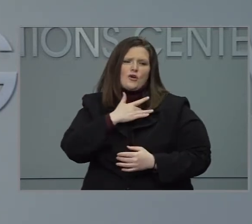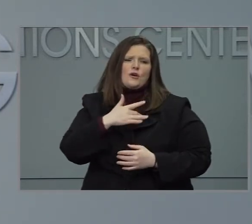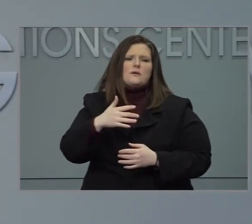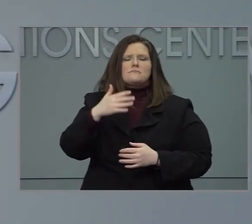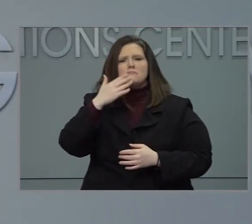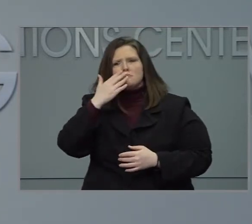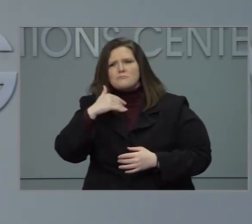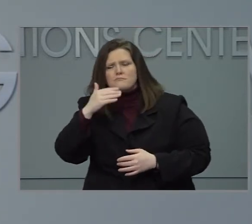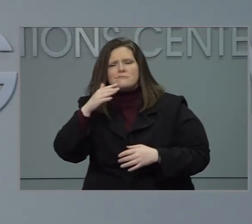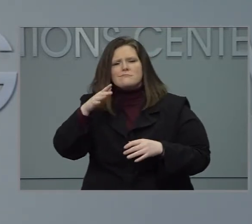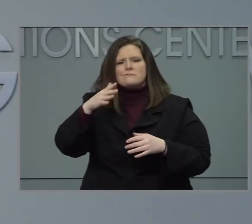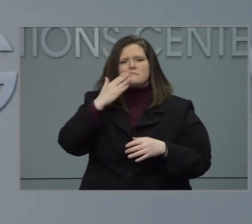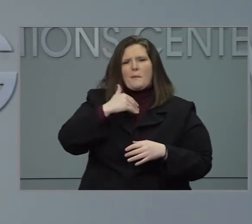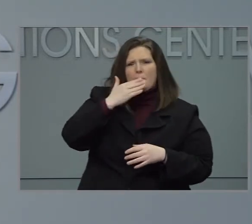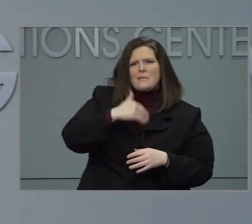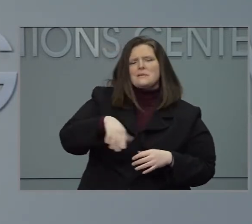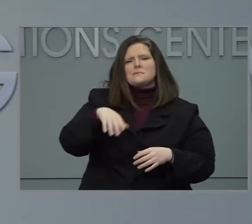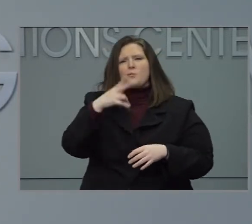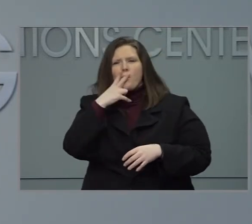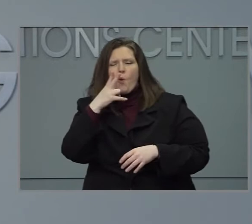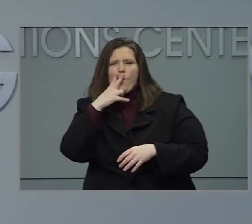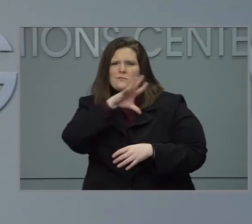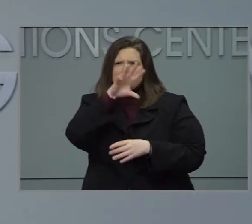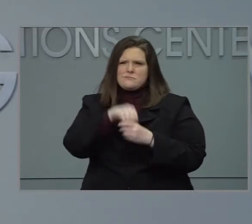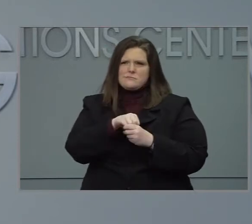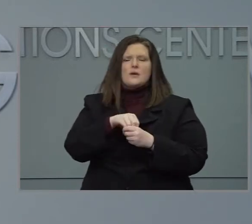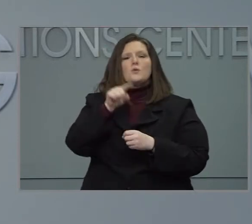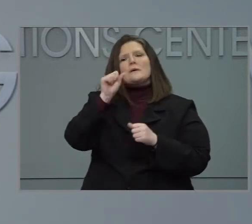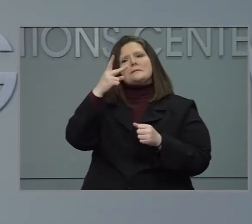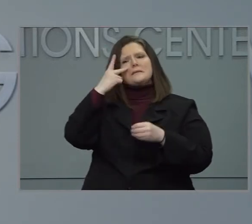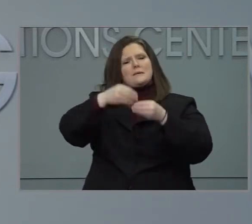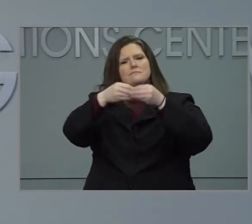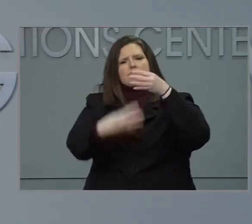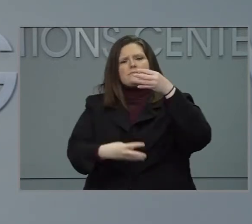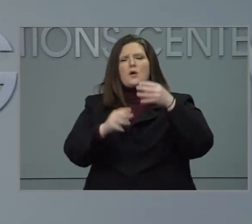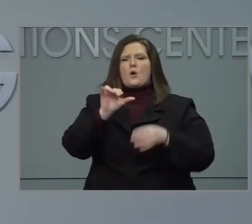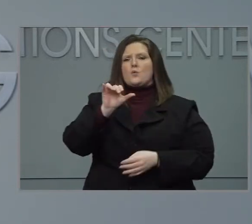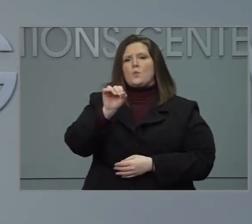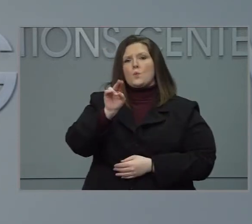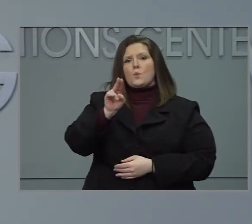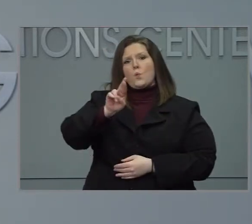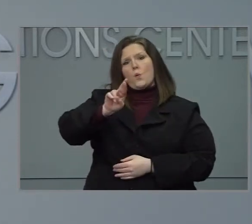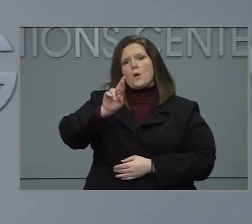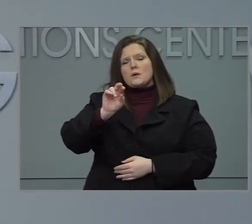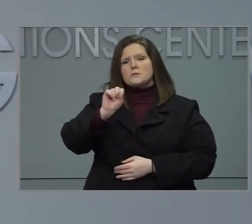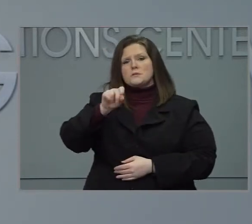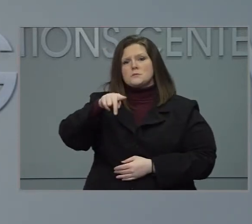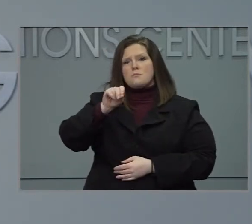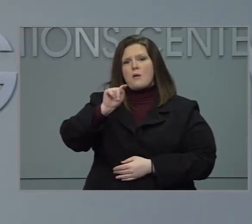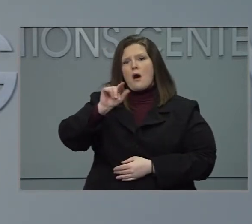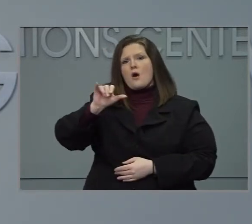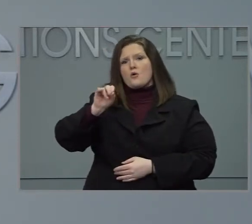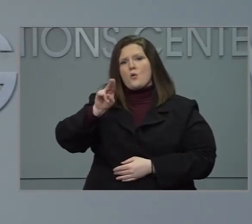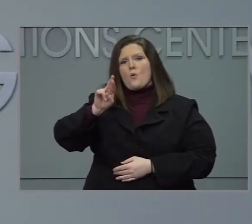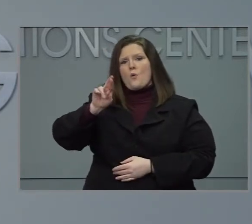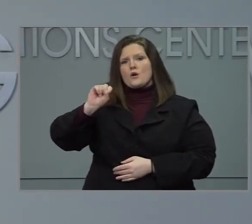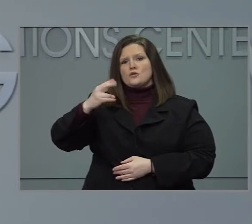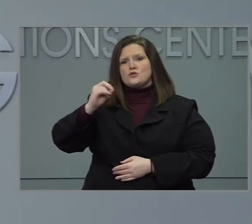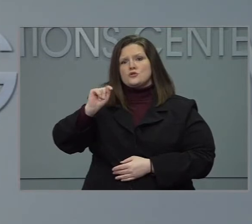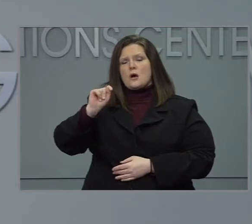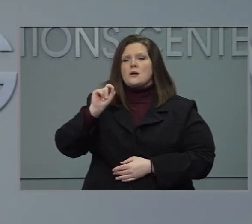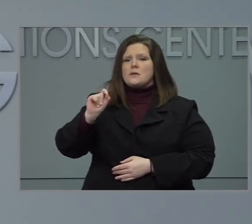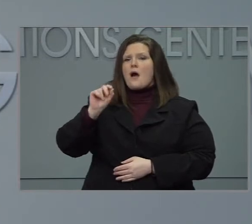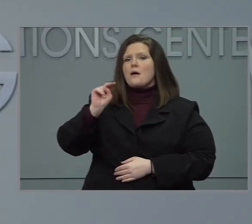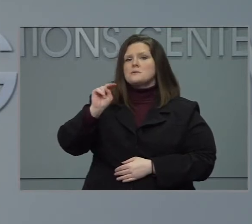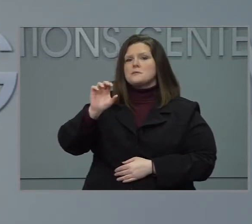yourshotyourspot.nc.gov. We are very fortunate to now have 3 tested and safe, effective COVID-19 vaccines that keep people out